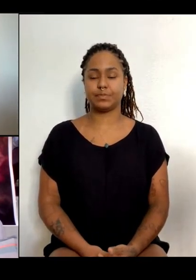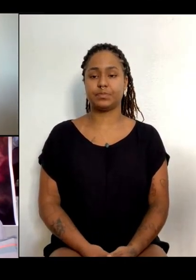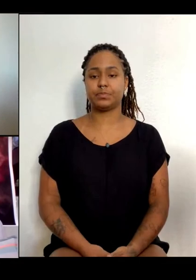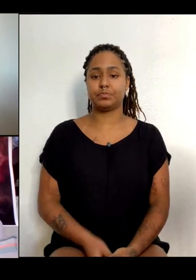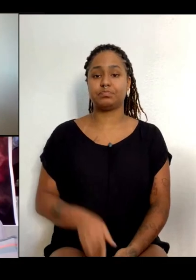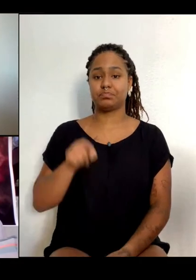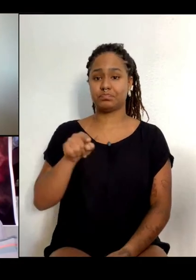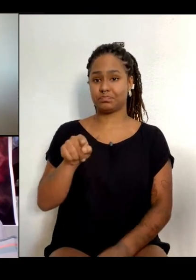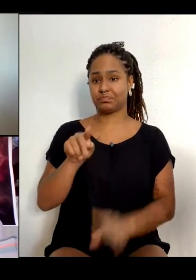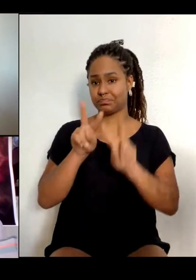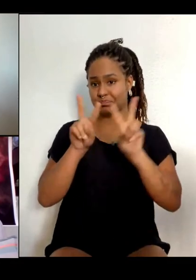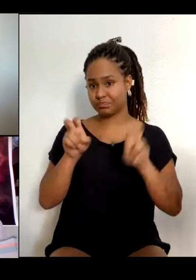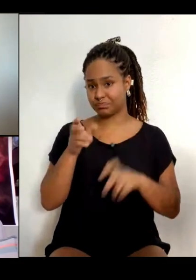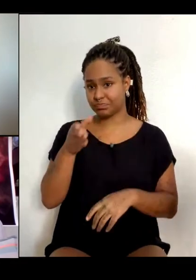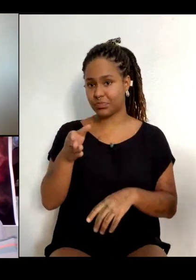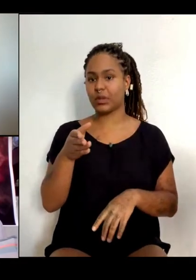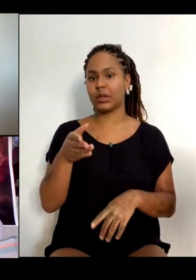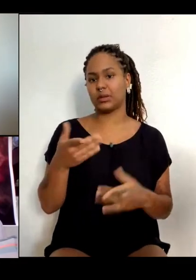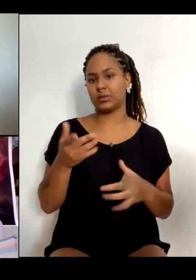foreign